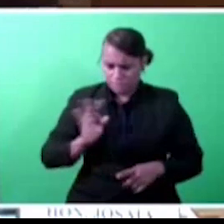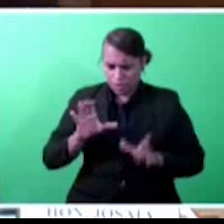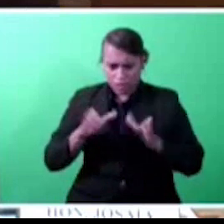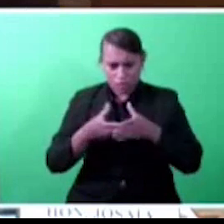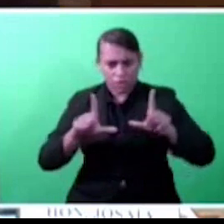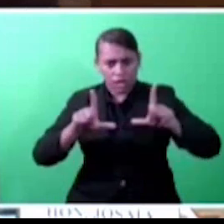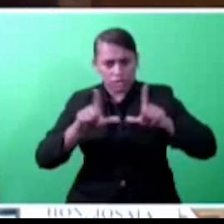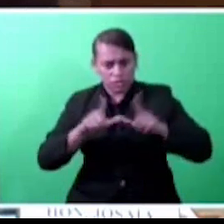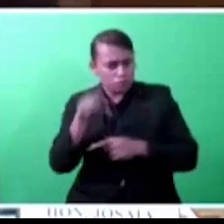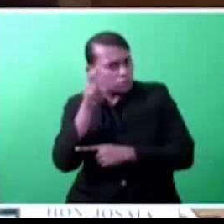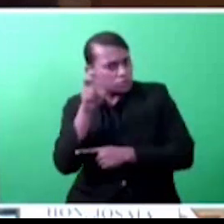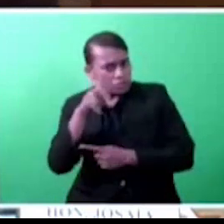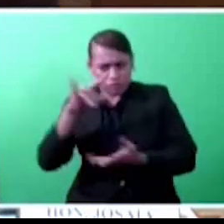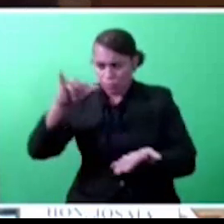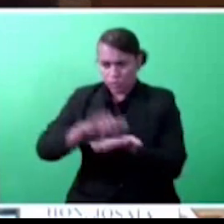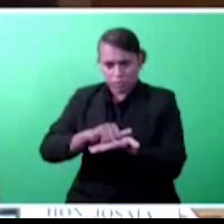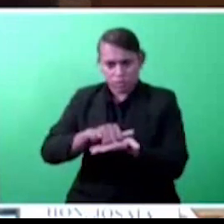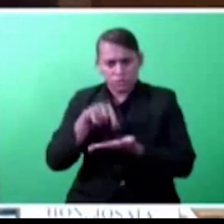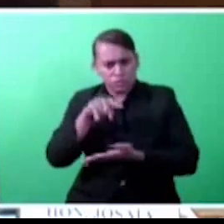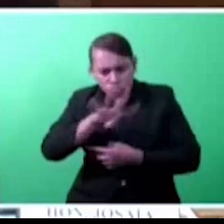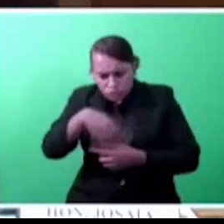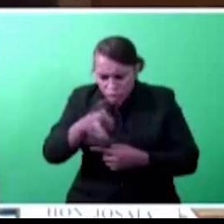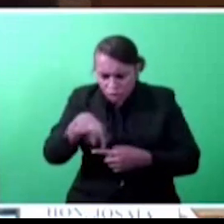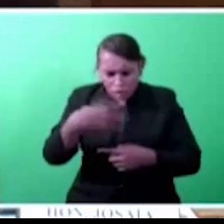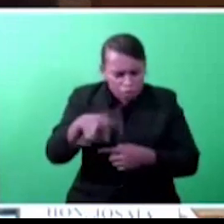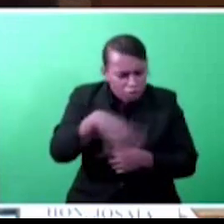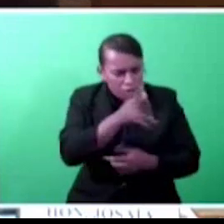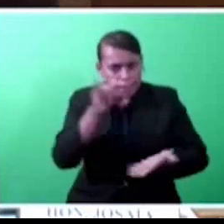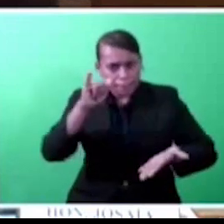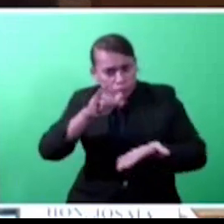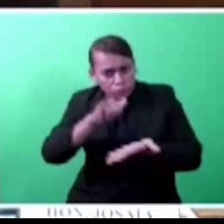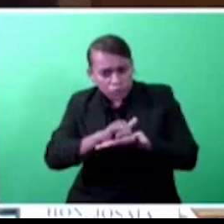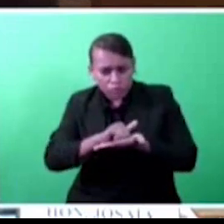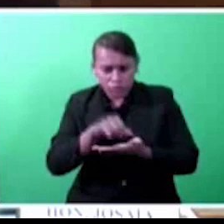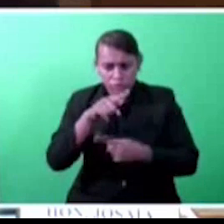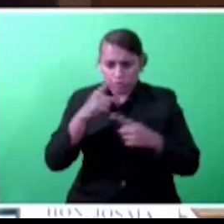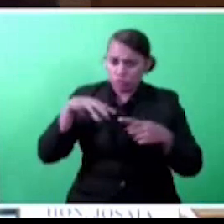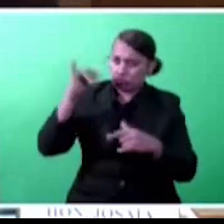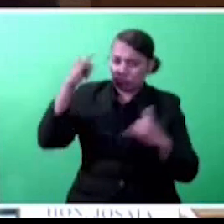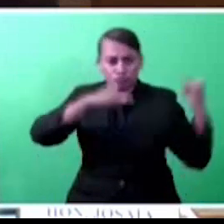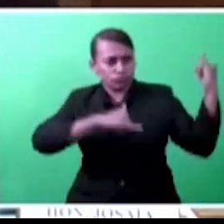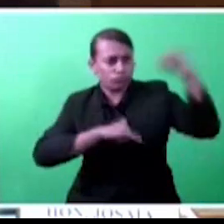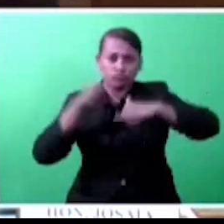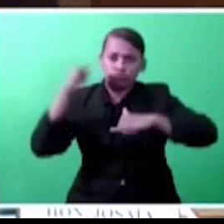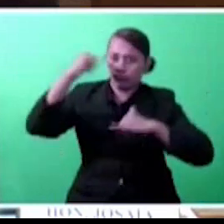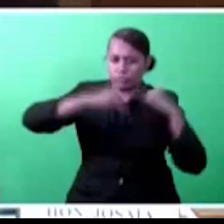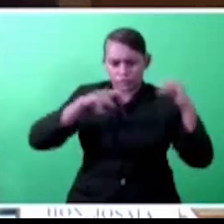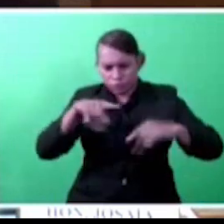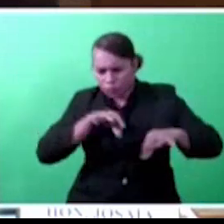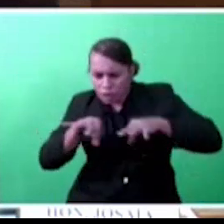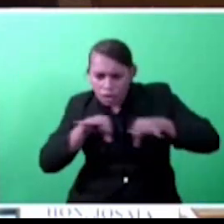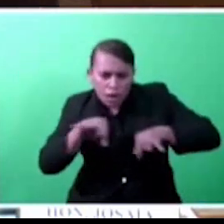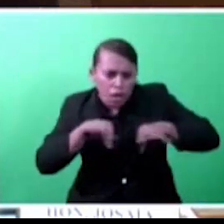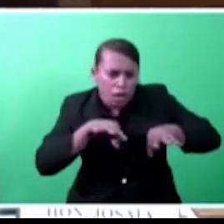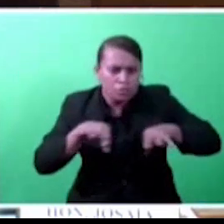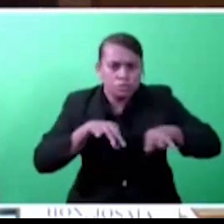operations, airworthiness of aircraft, air navigation services, and aerodromes and ground aids. Mr.